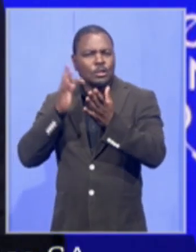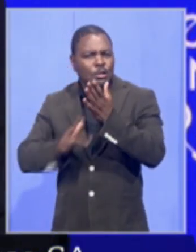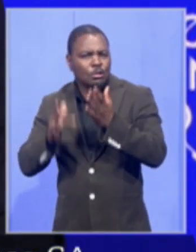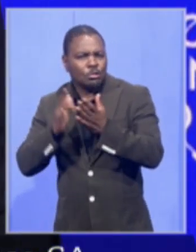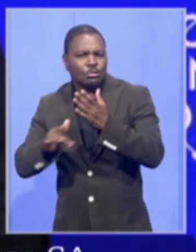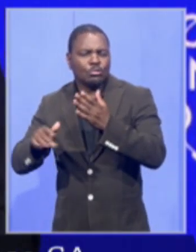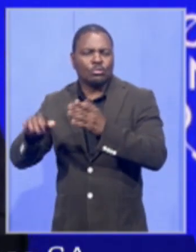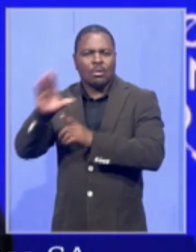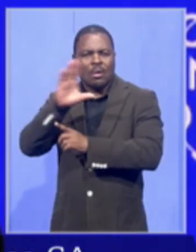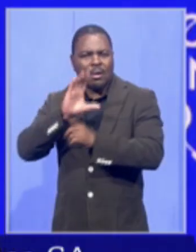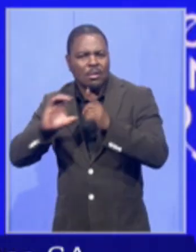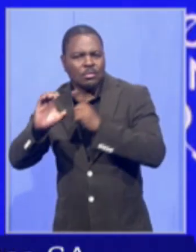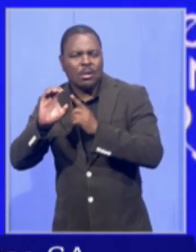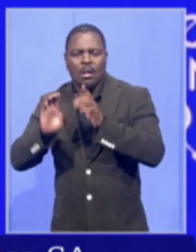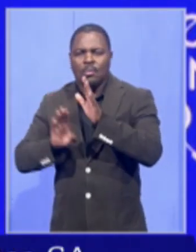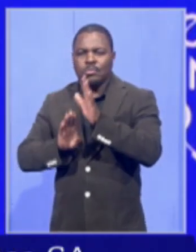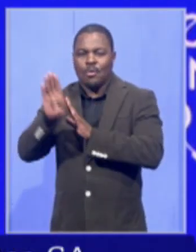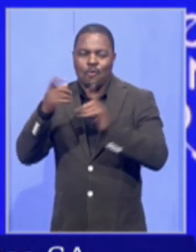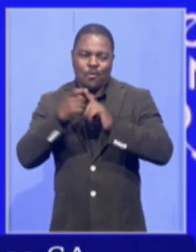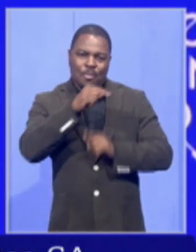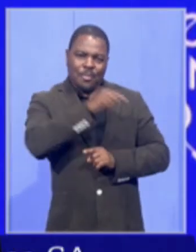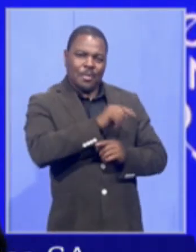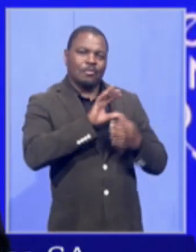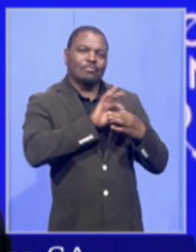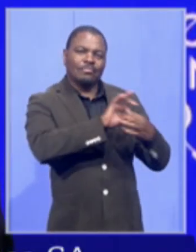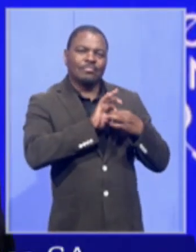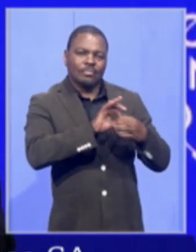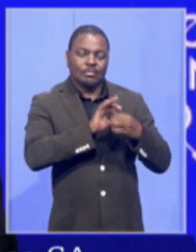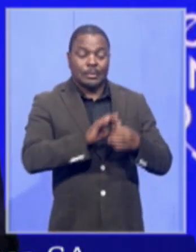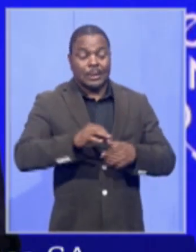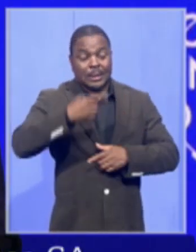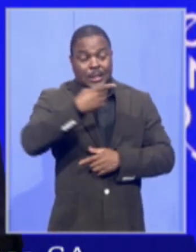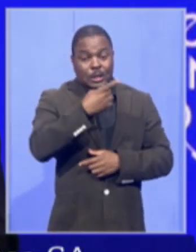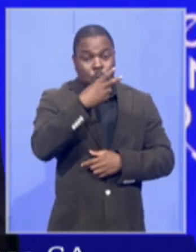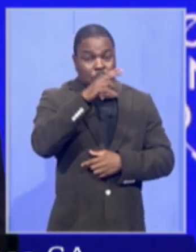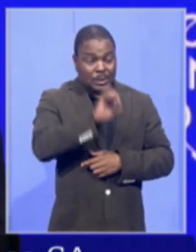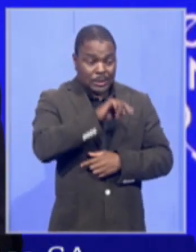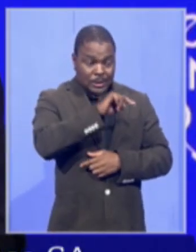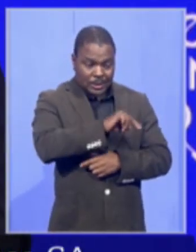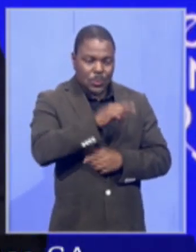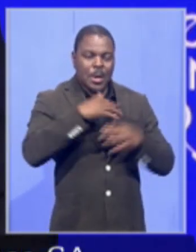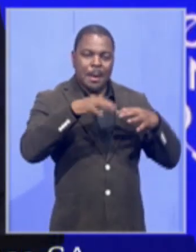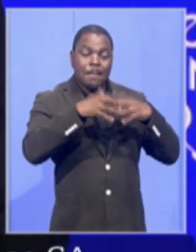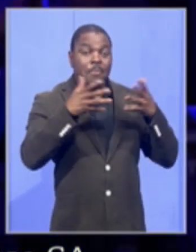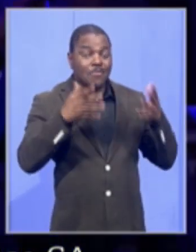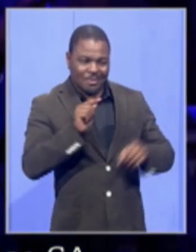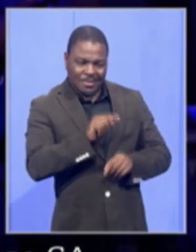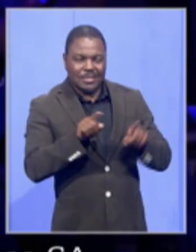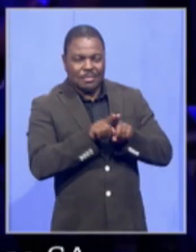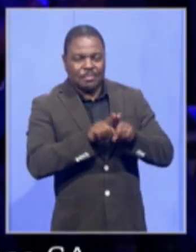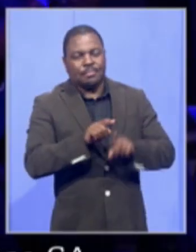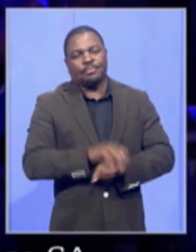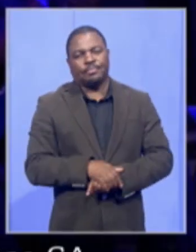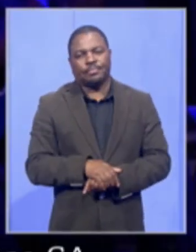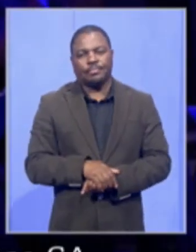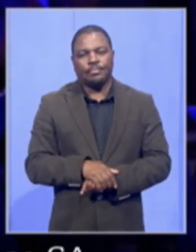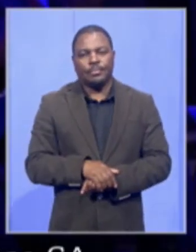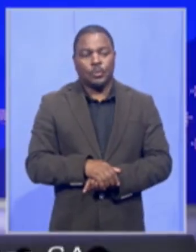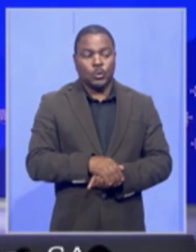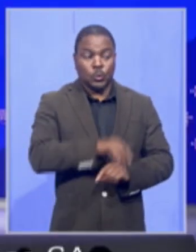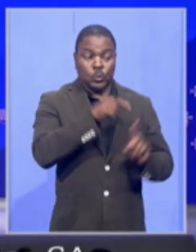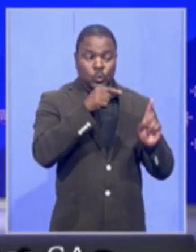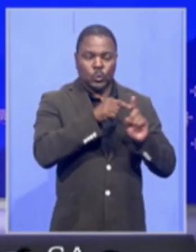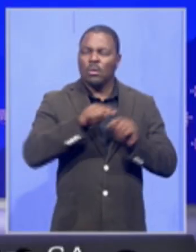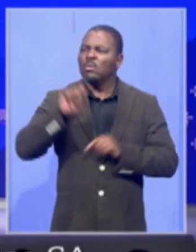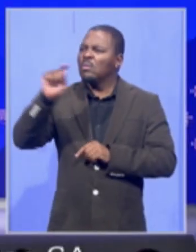and cultural progress, which is what the G20 was established for. O boetse etsa kgoeletso dinaheng